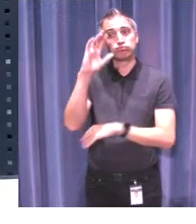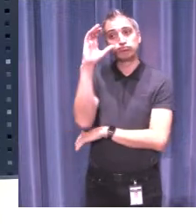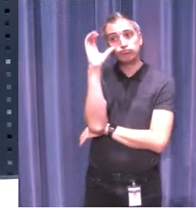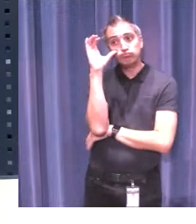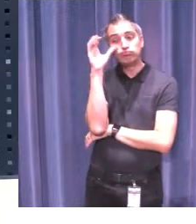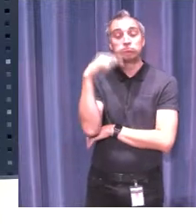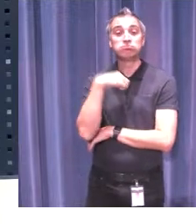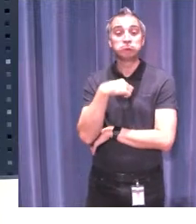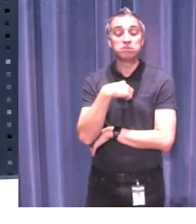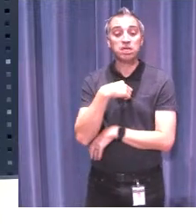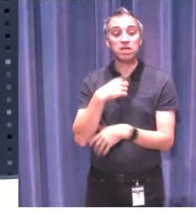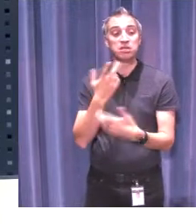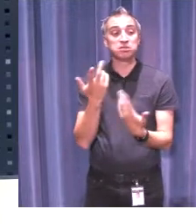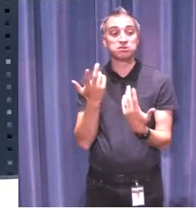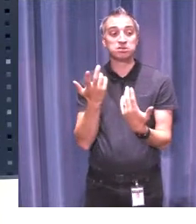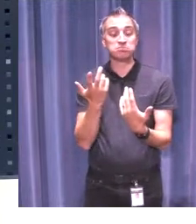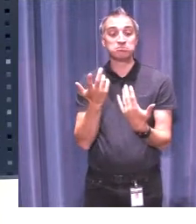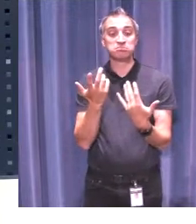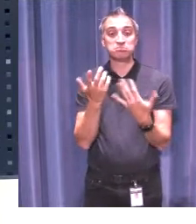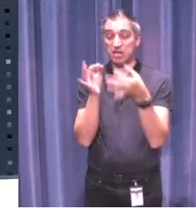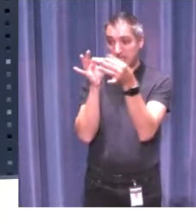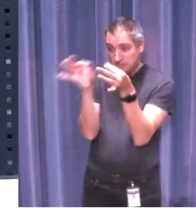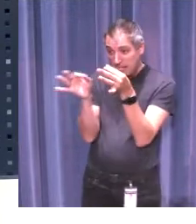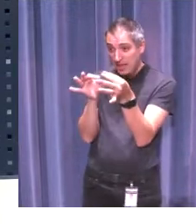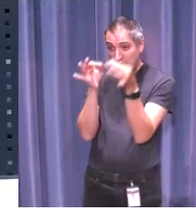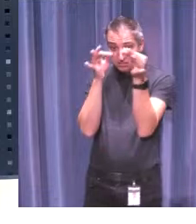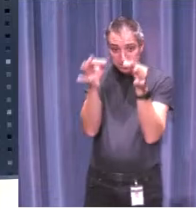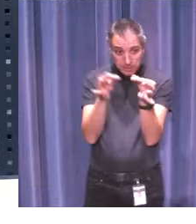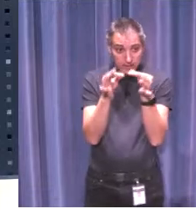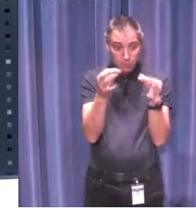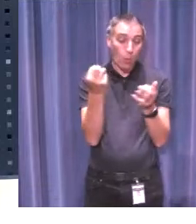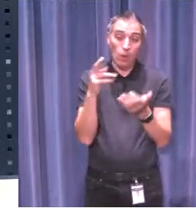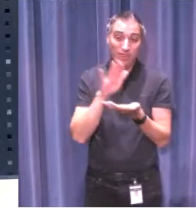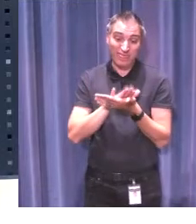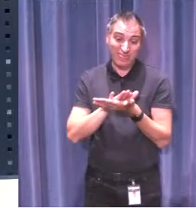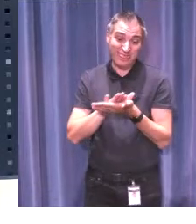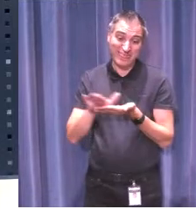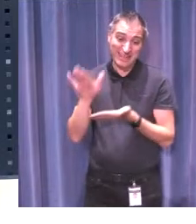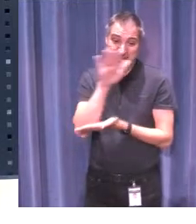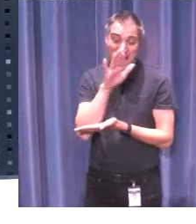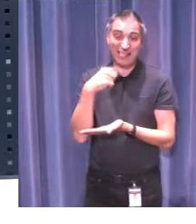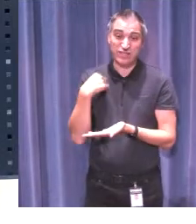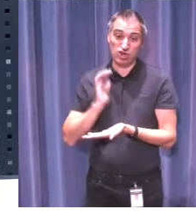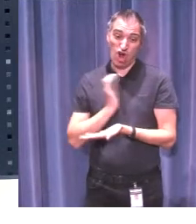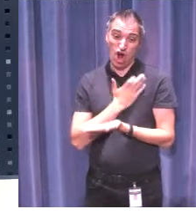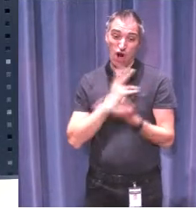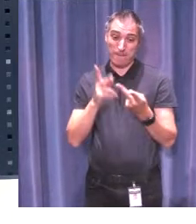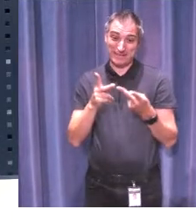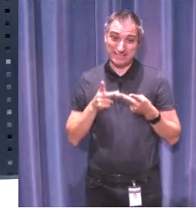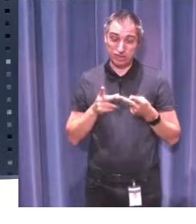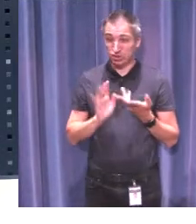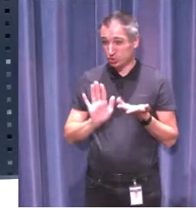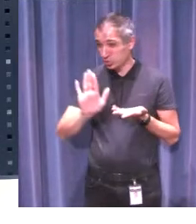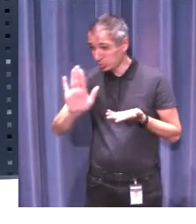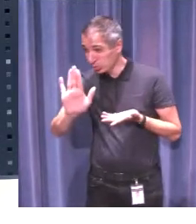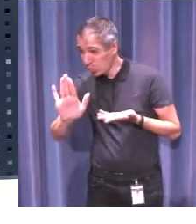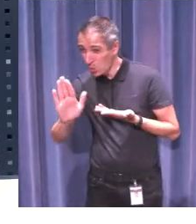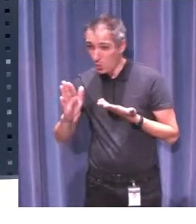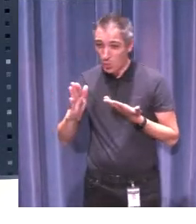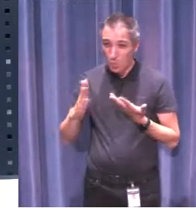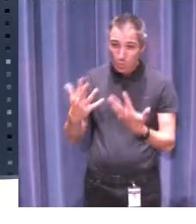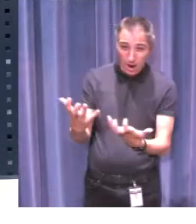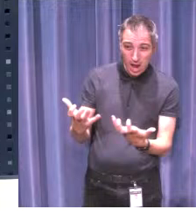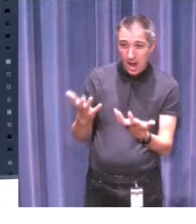well, this is really where the college is on these issues, so where can we move forward together? And